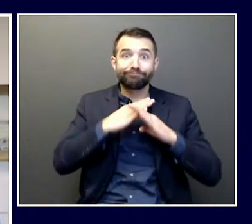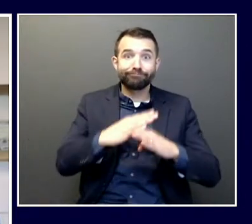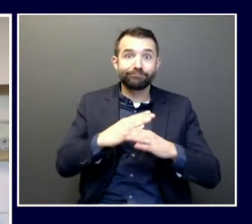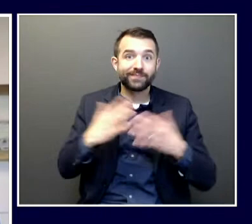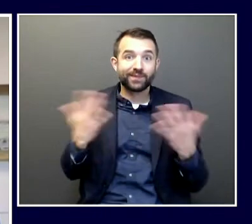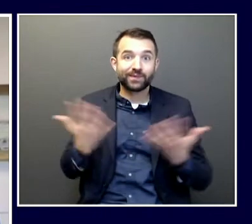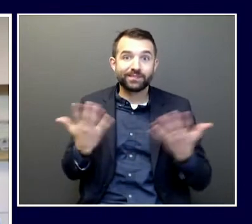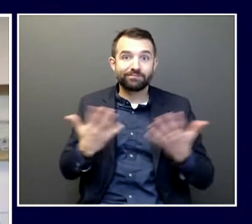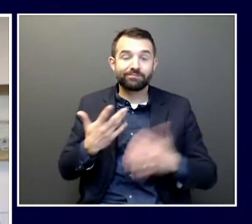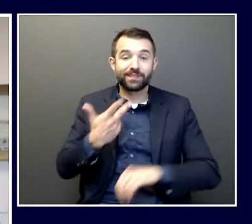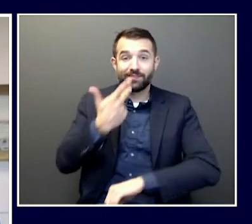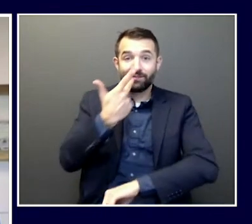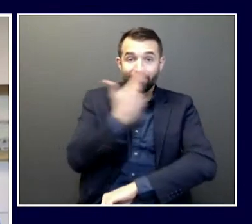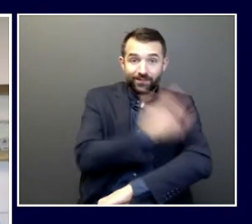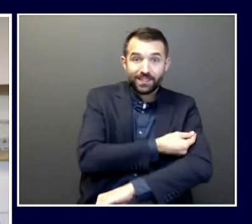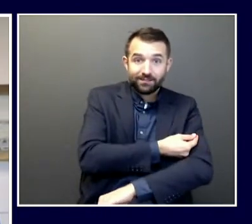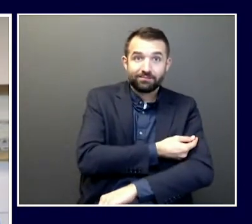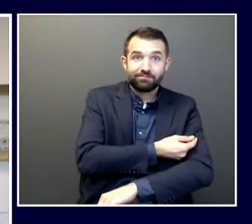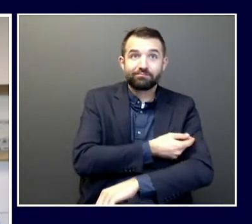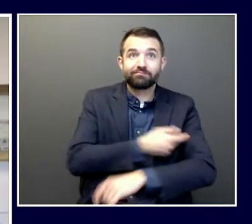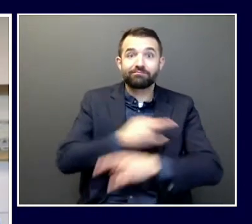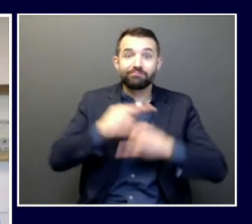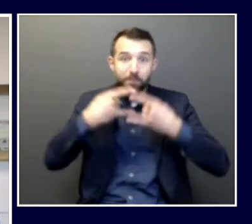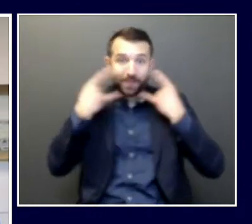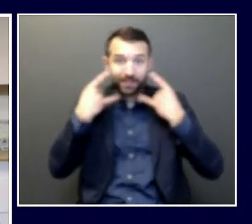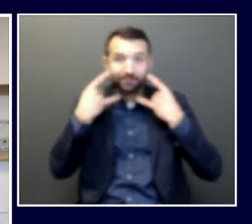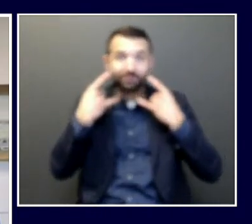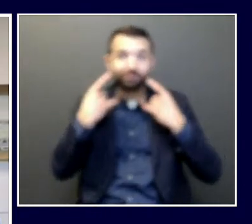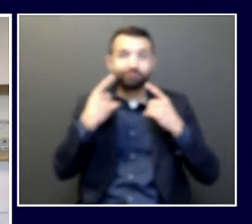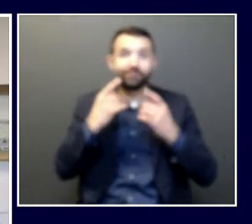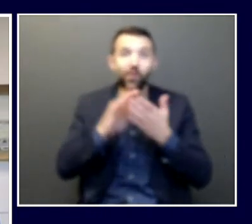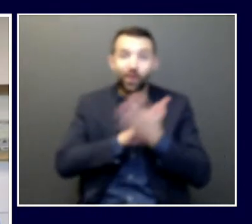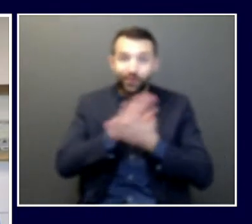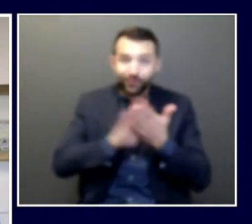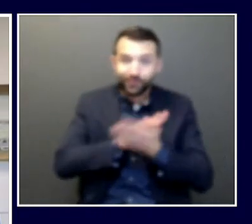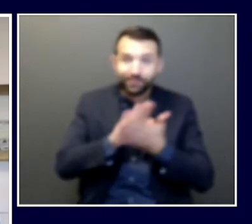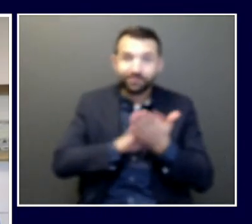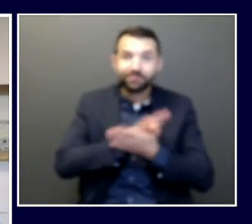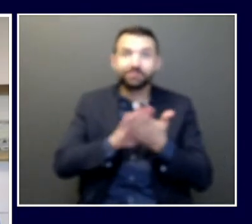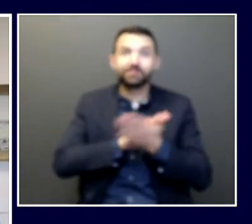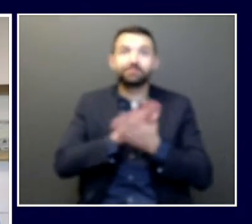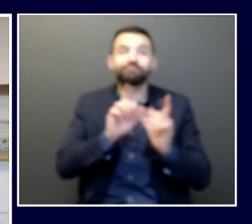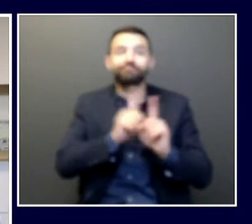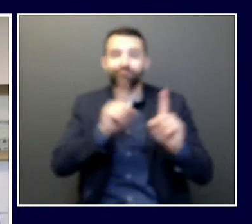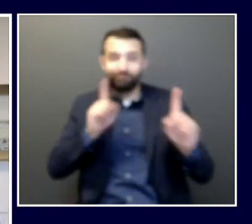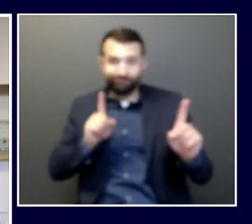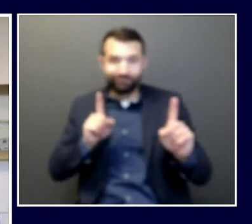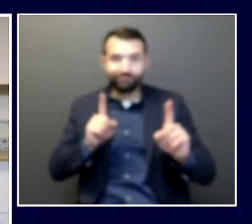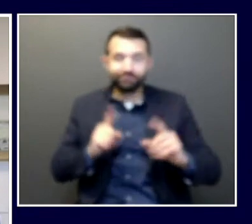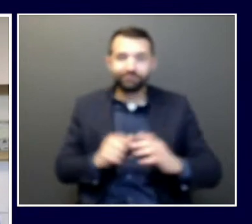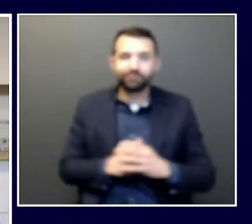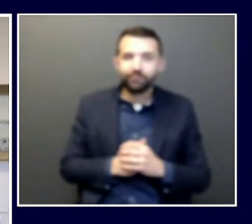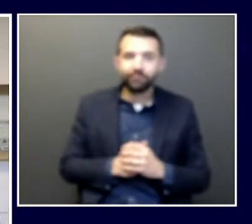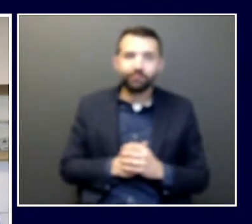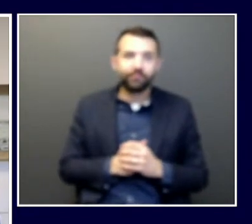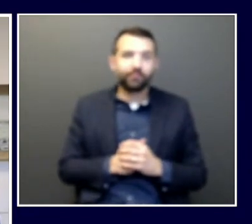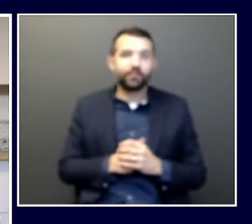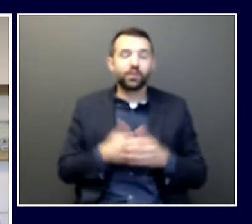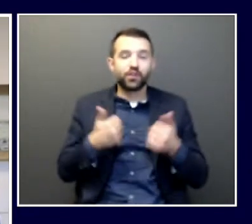of course, now with the addition of 5 to 11-year-olds, that can help make schools that much safer. Thank you. Thanks,